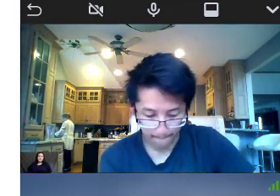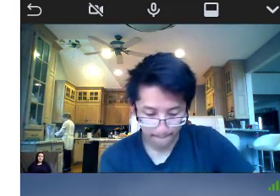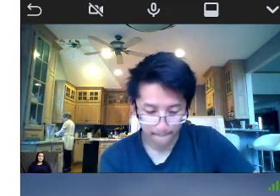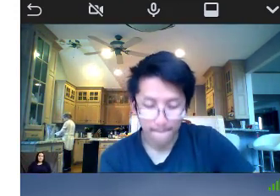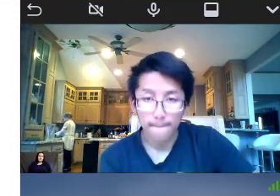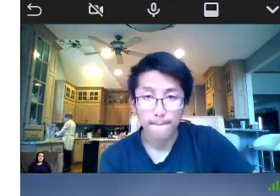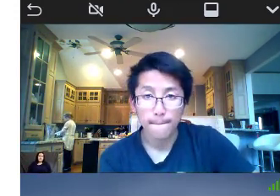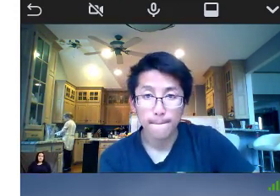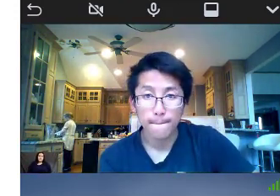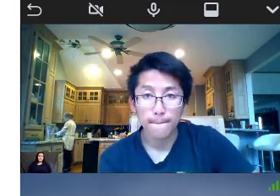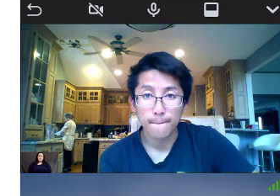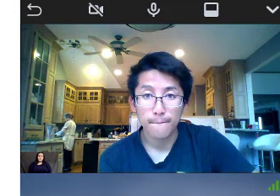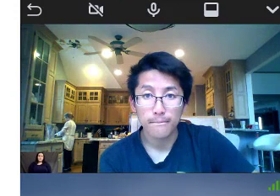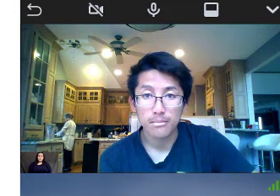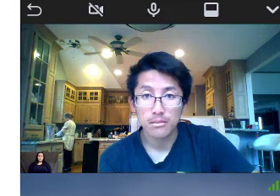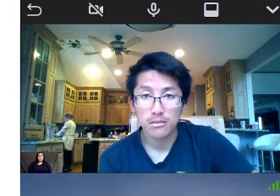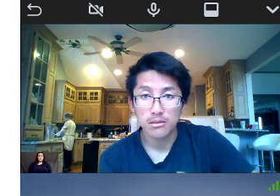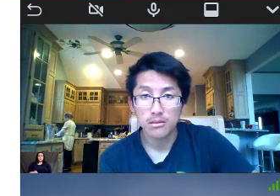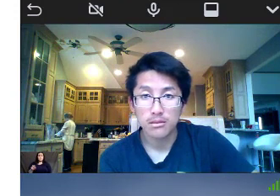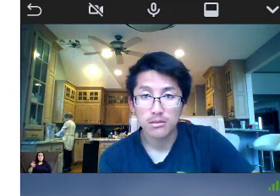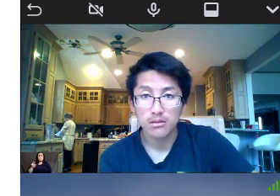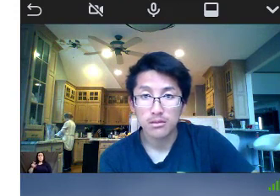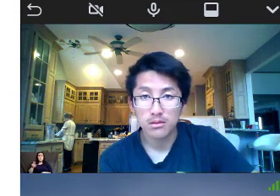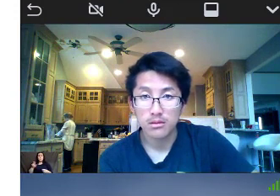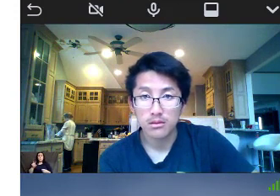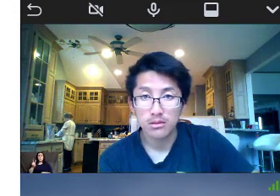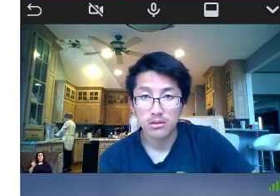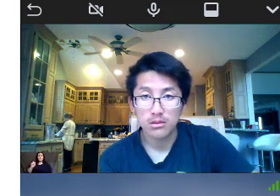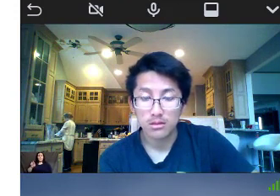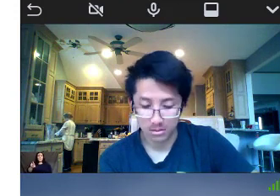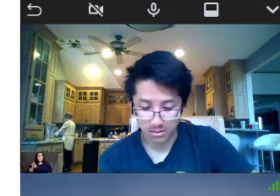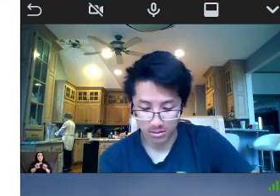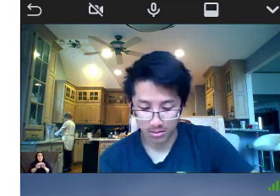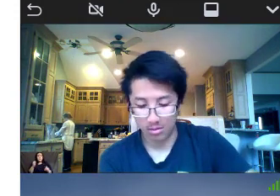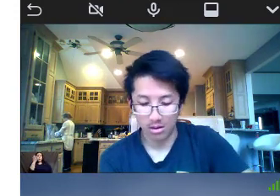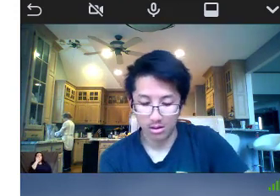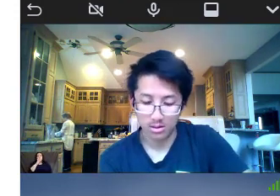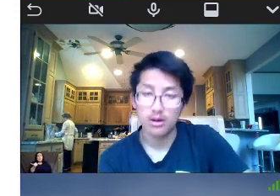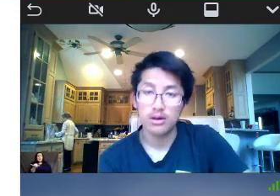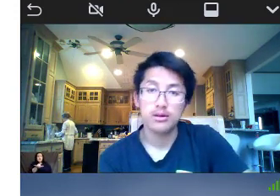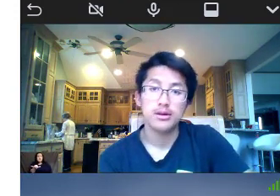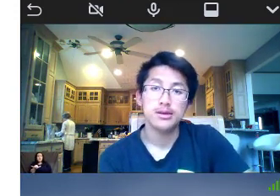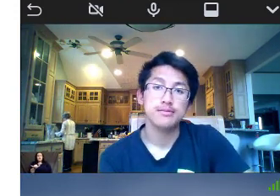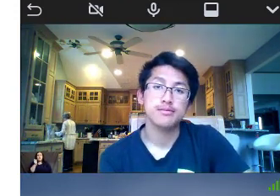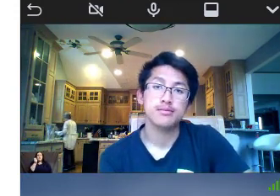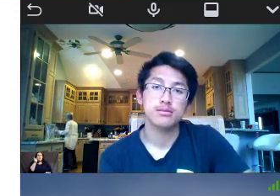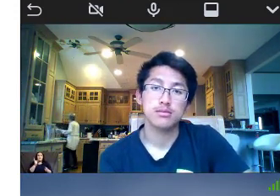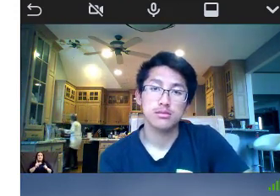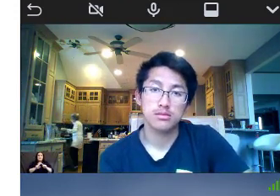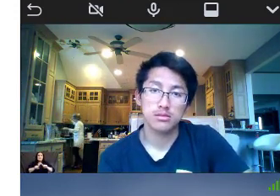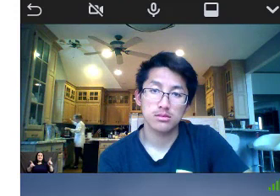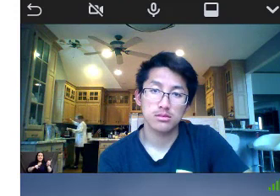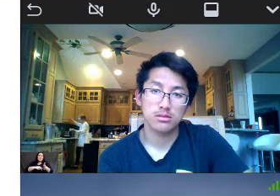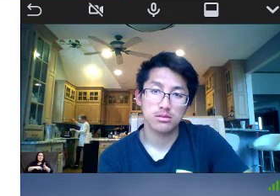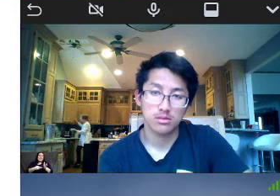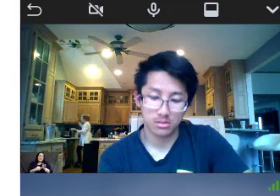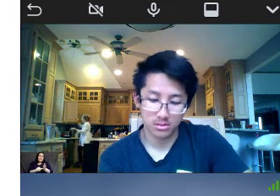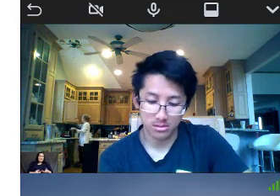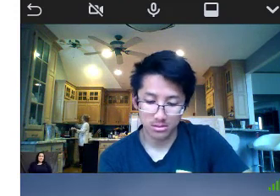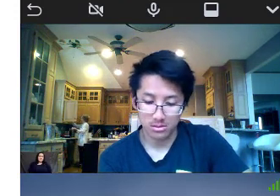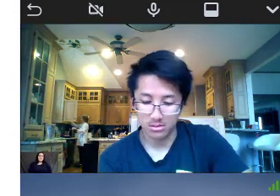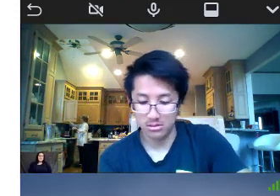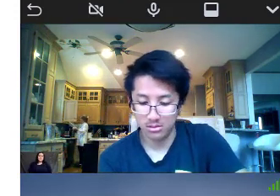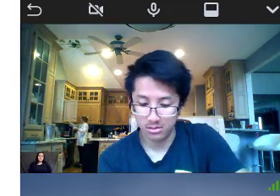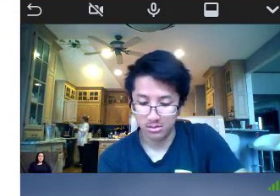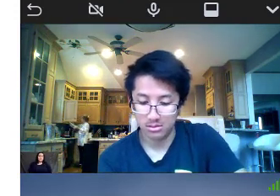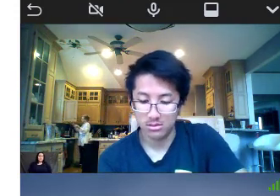same, it kind of has a different physical meaning, right? So this is the ratio of convection to conduction inside the